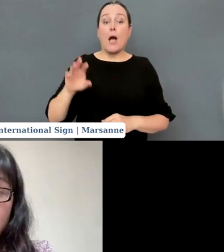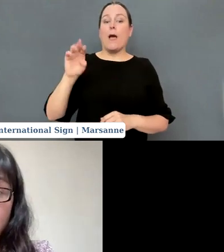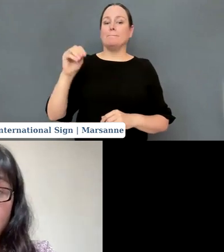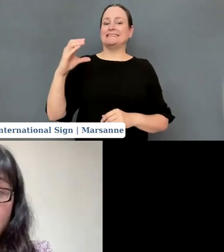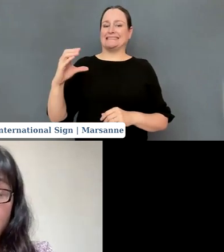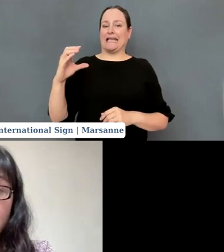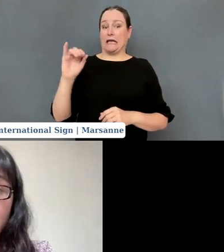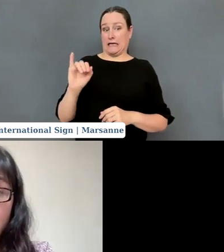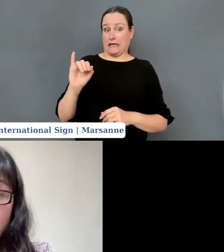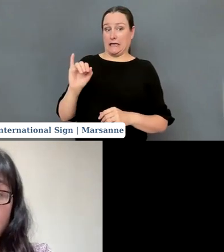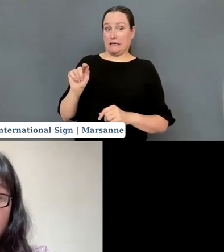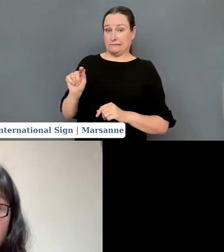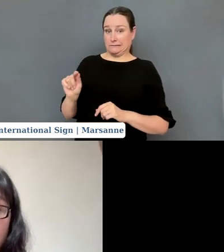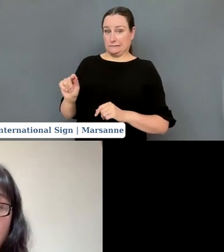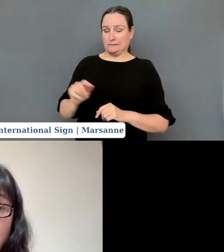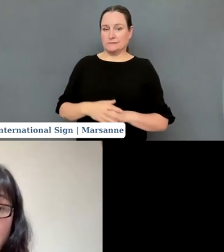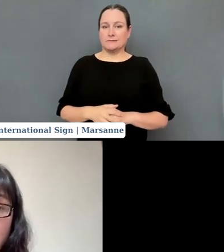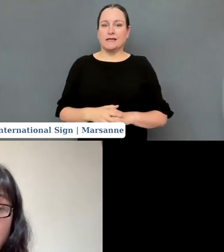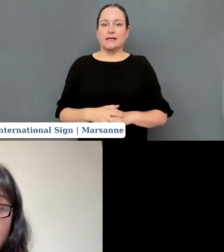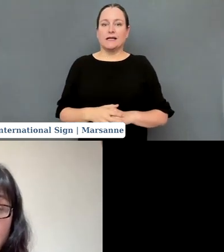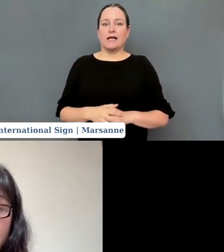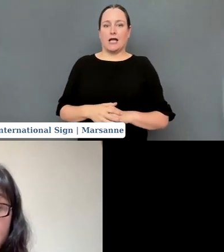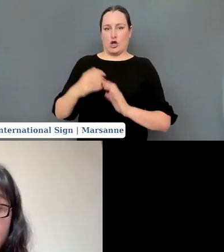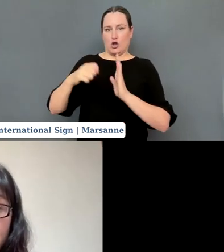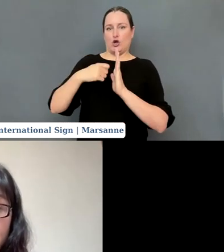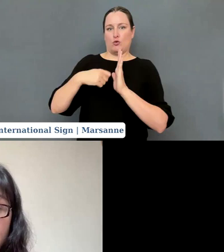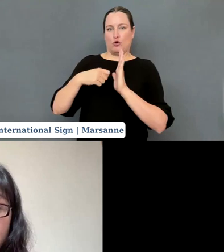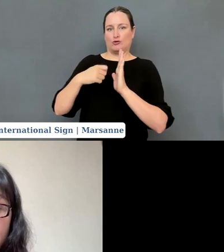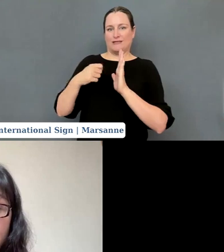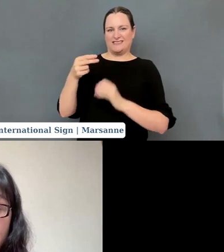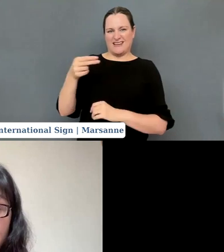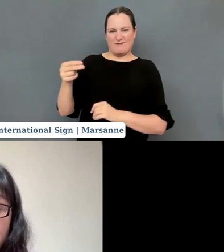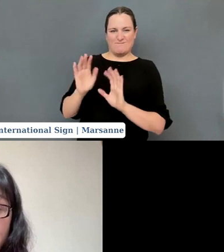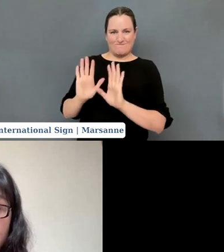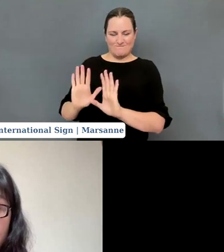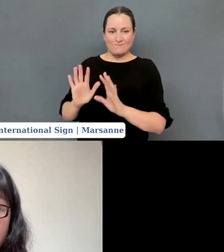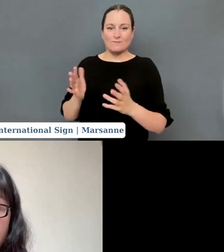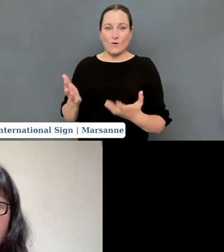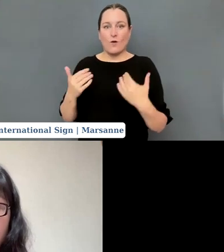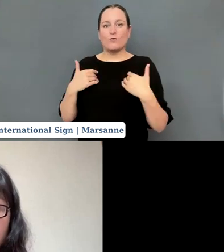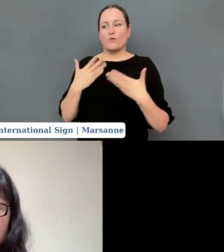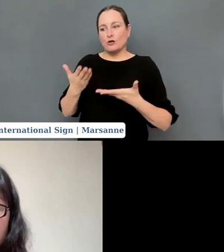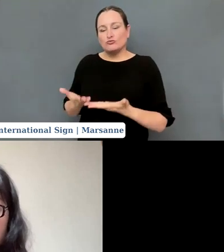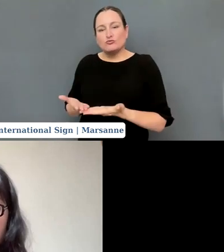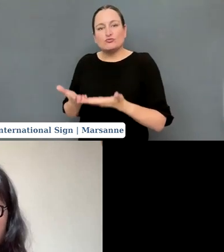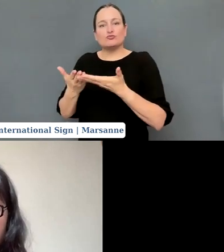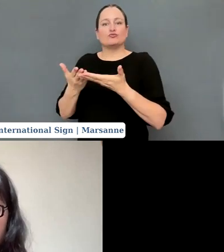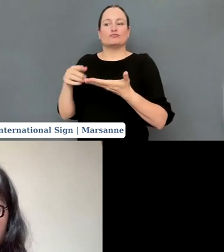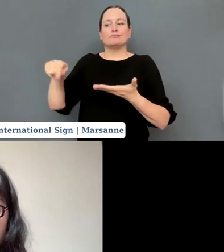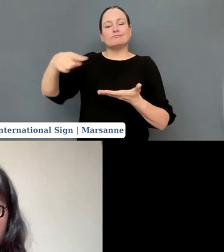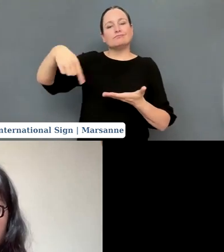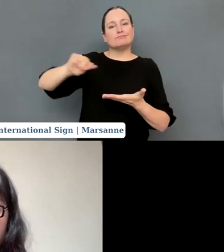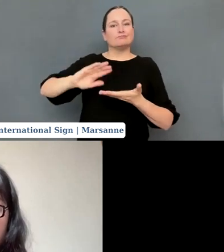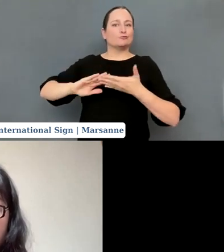and it combines from the individual people to the communities and institutions